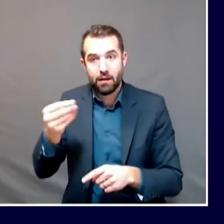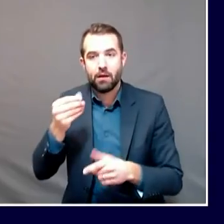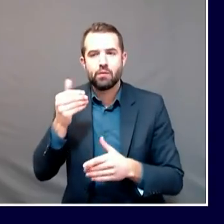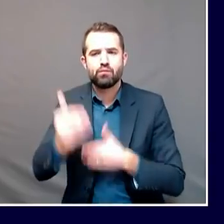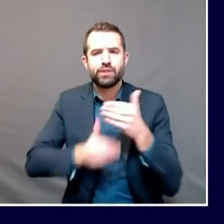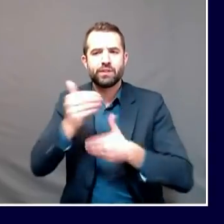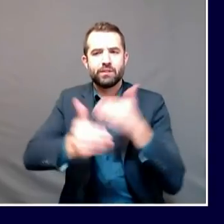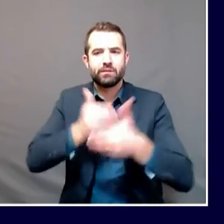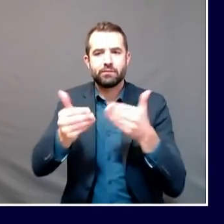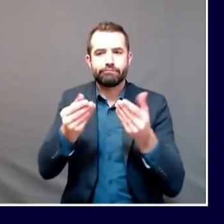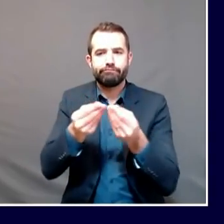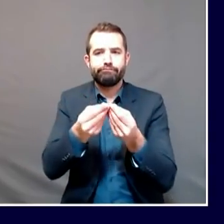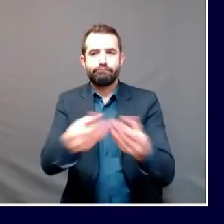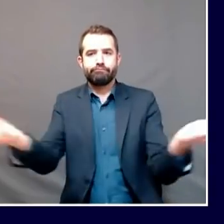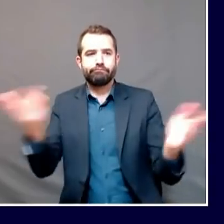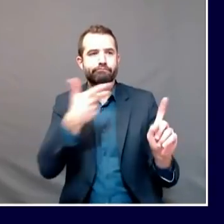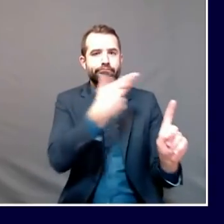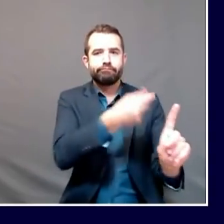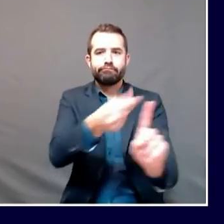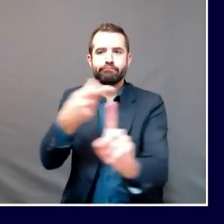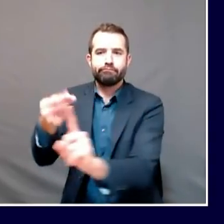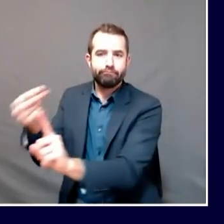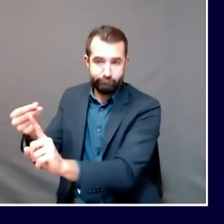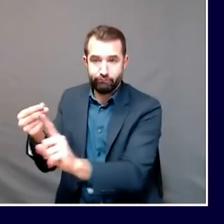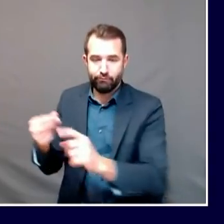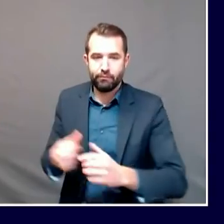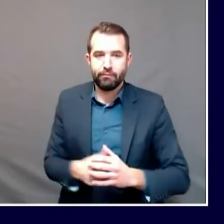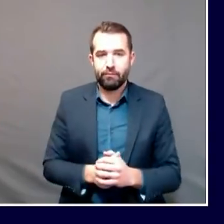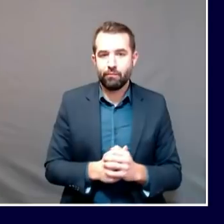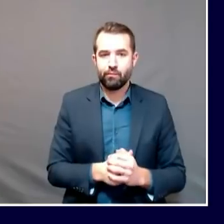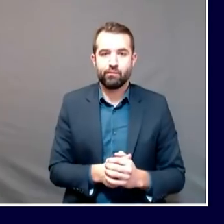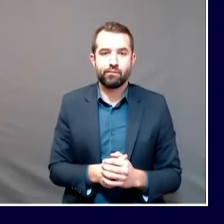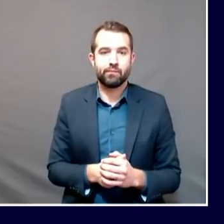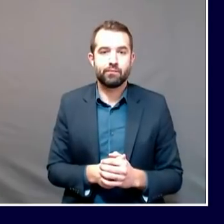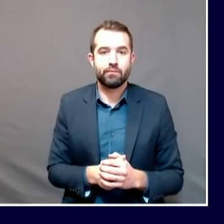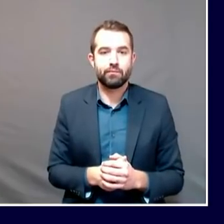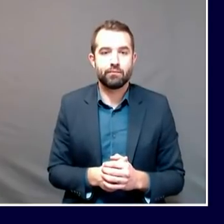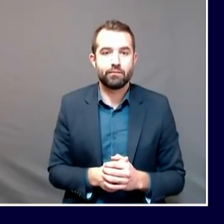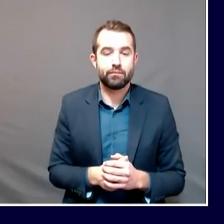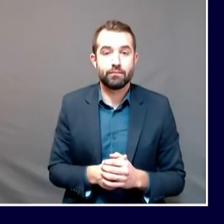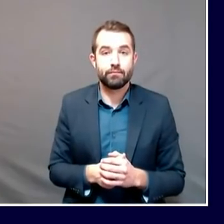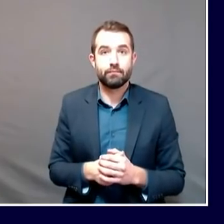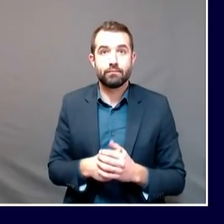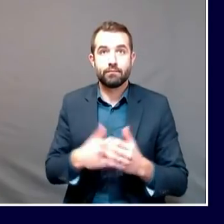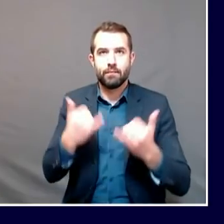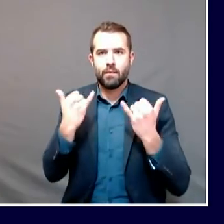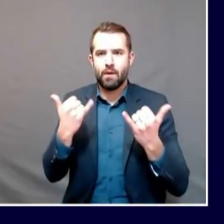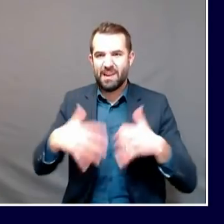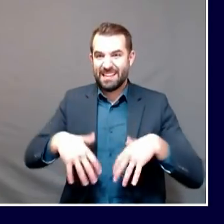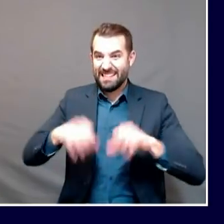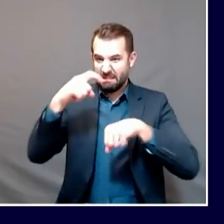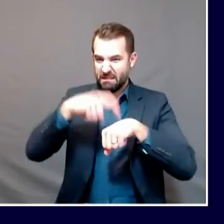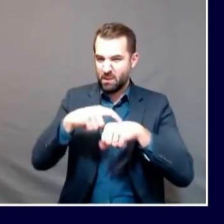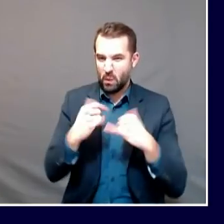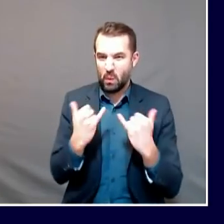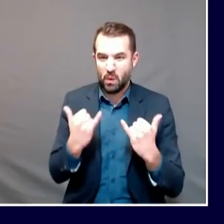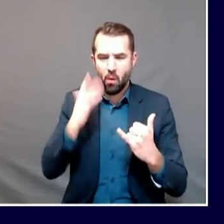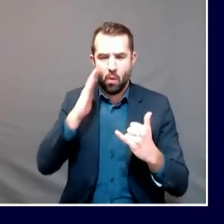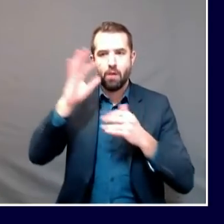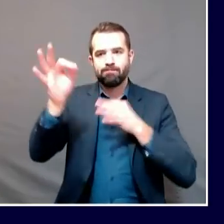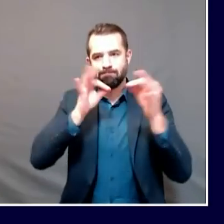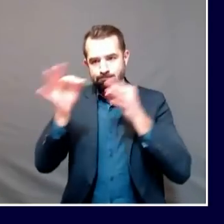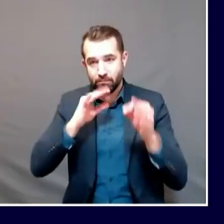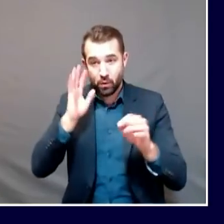questions that we receive and try to make sure that I was providing straightforward, honest answers based on what we know right